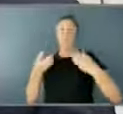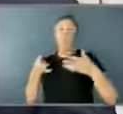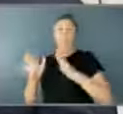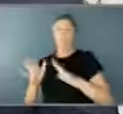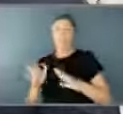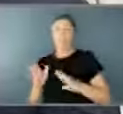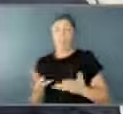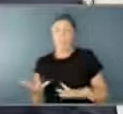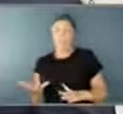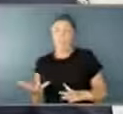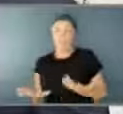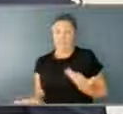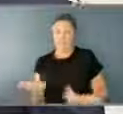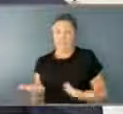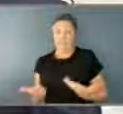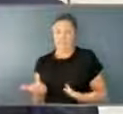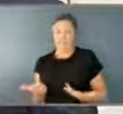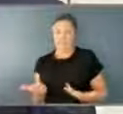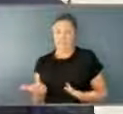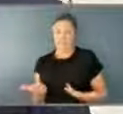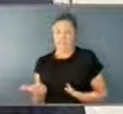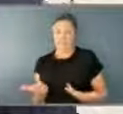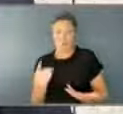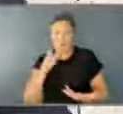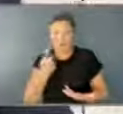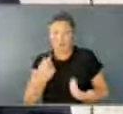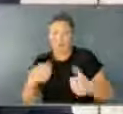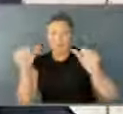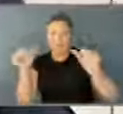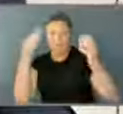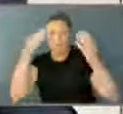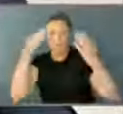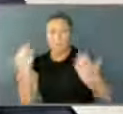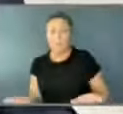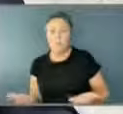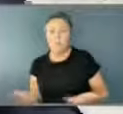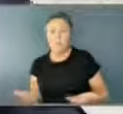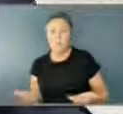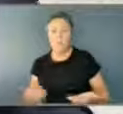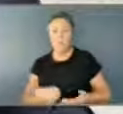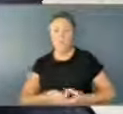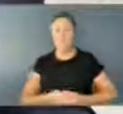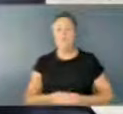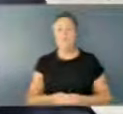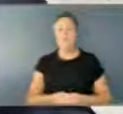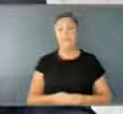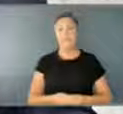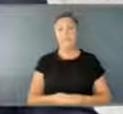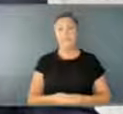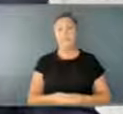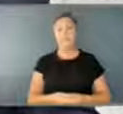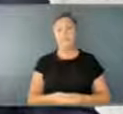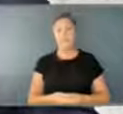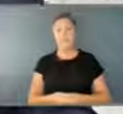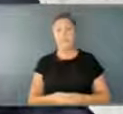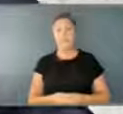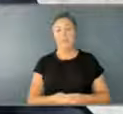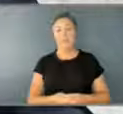rebuild the Labor Party's immigration detention network that they put in place during the border protection crisis under